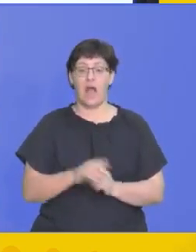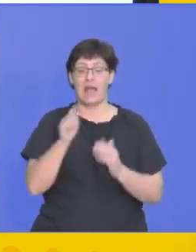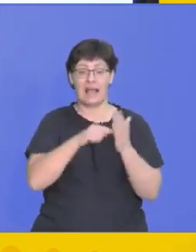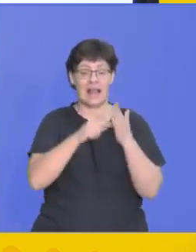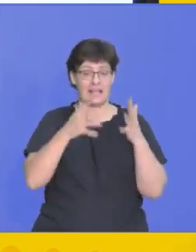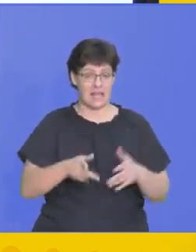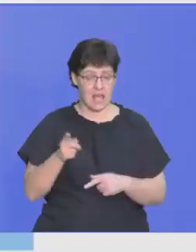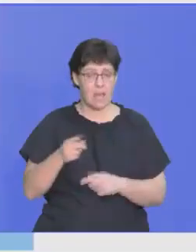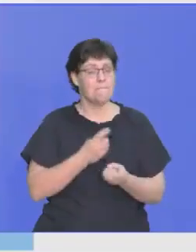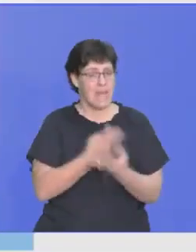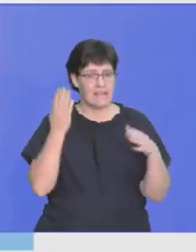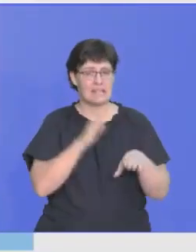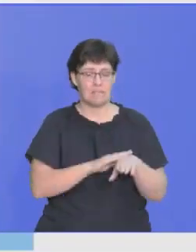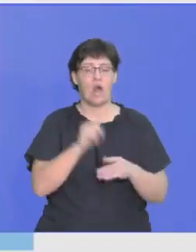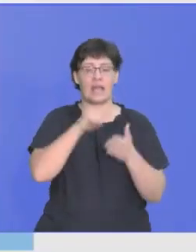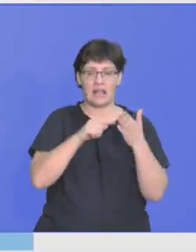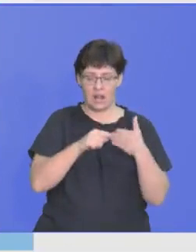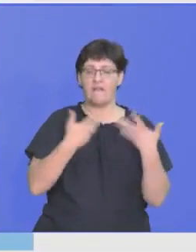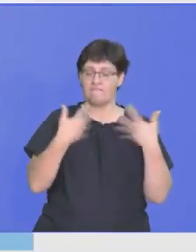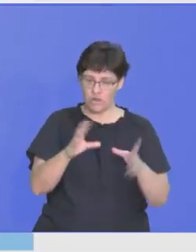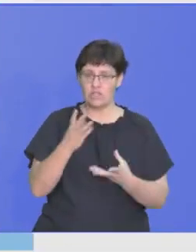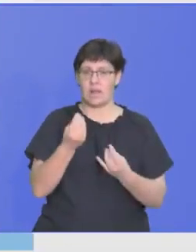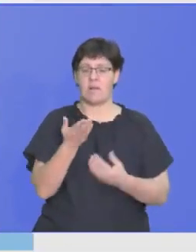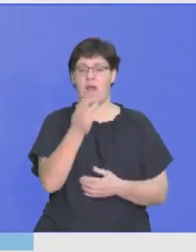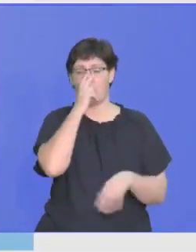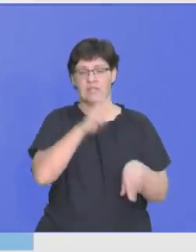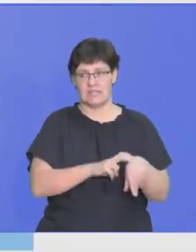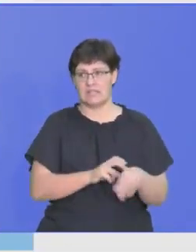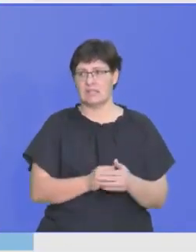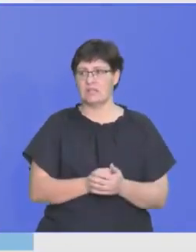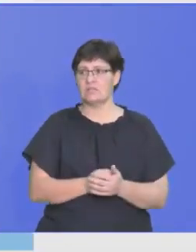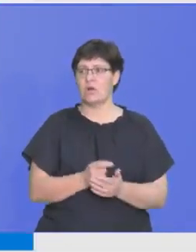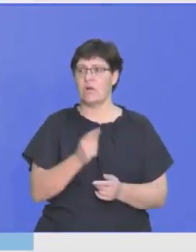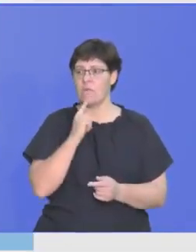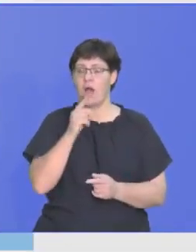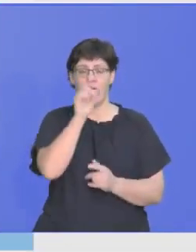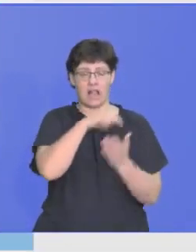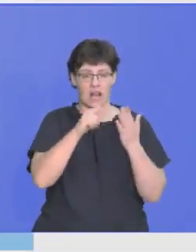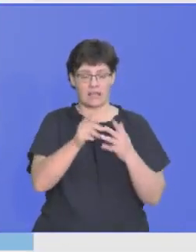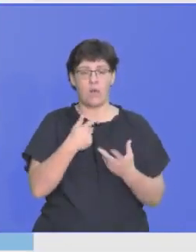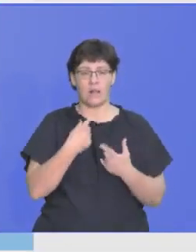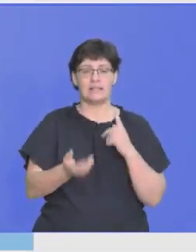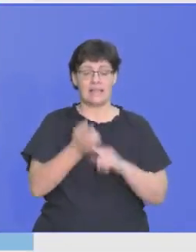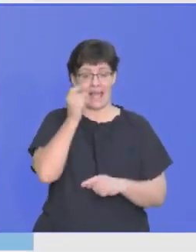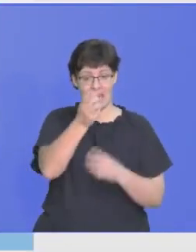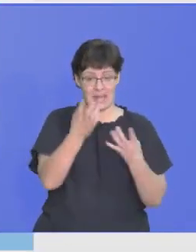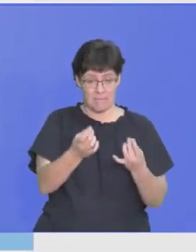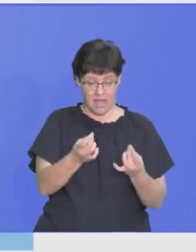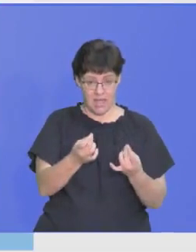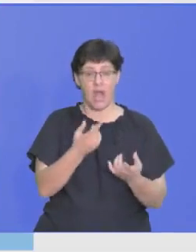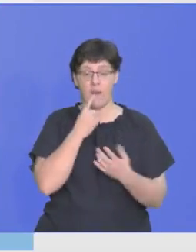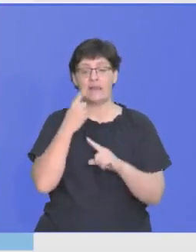on my calculator, I'm going to take that number and I'm going to multiply it by 48. And I'm going to get an answer of